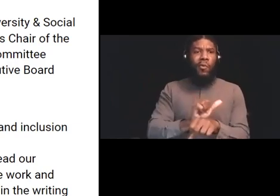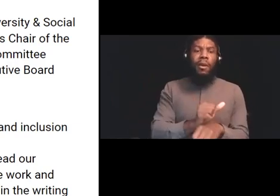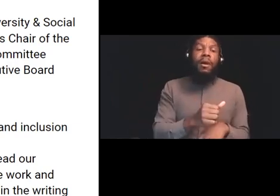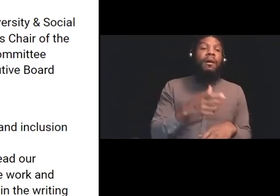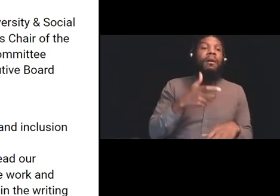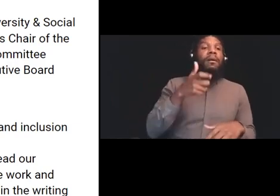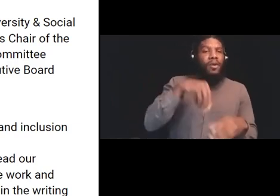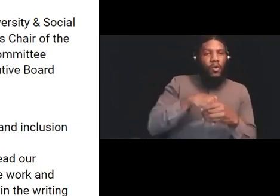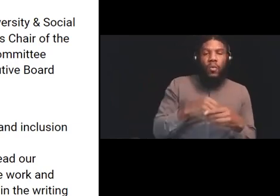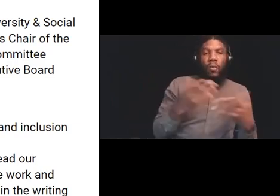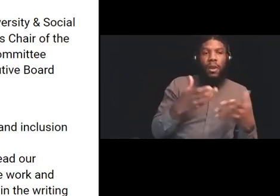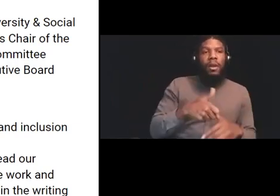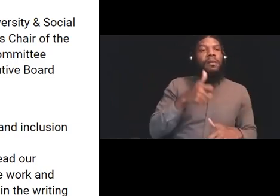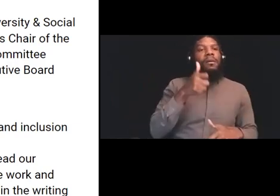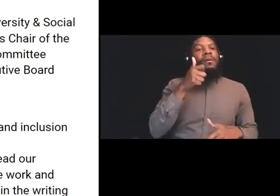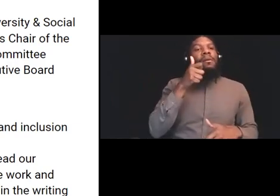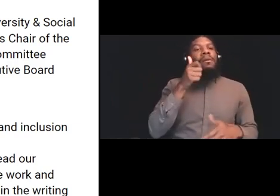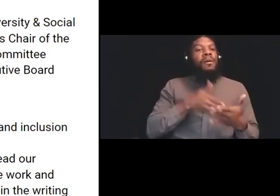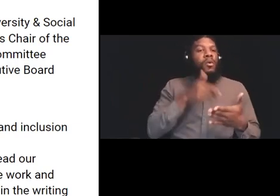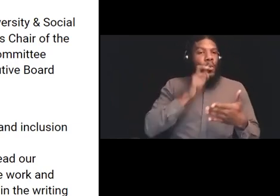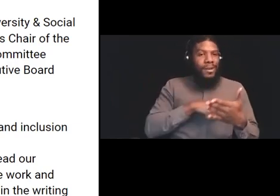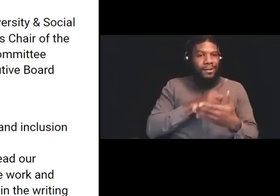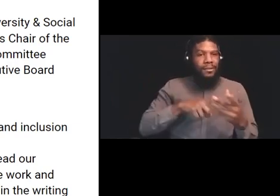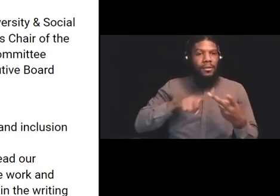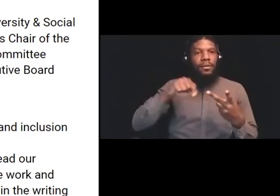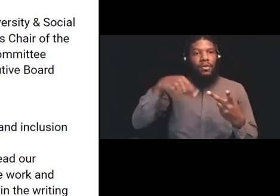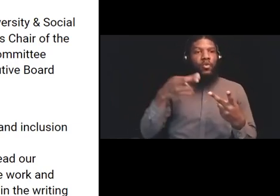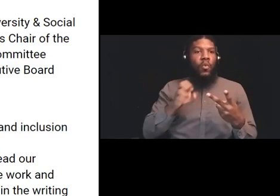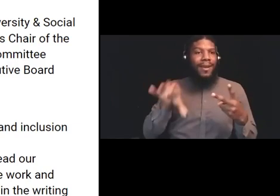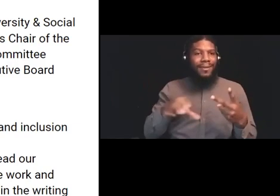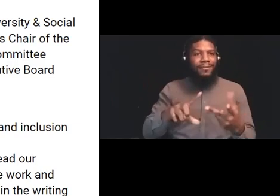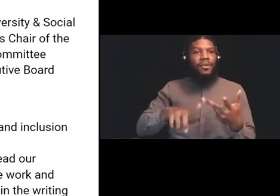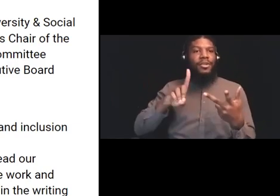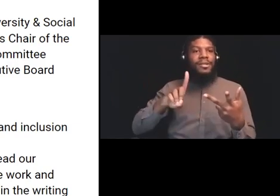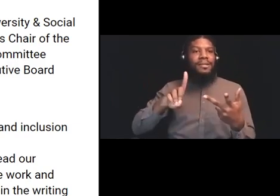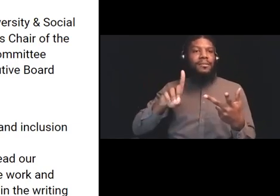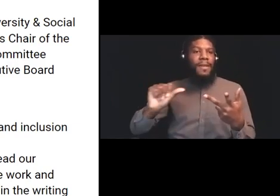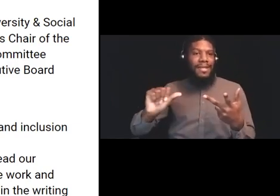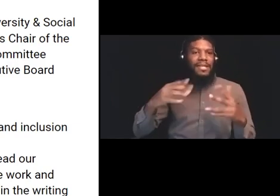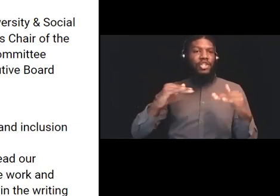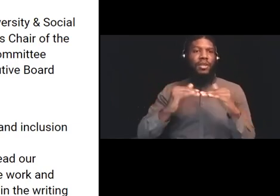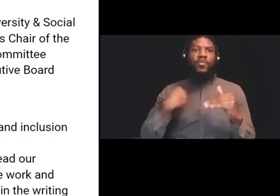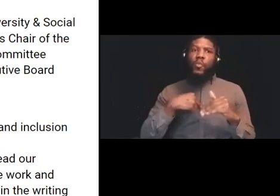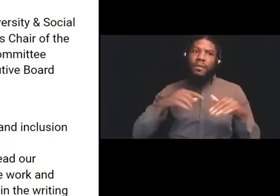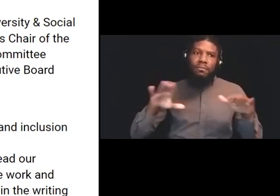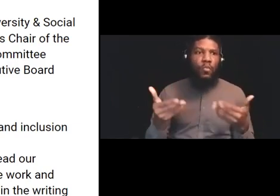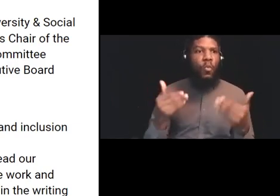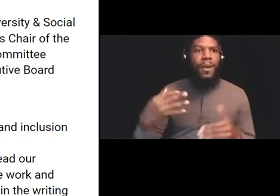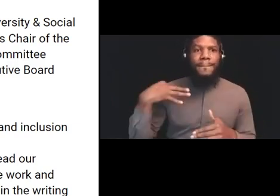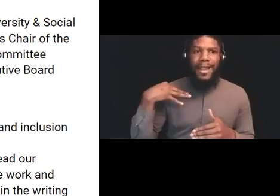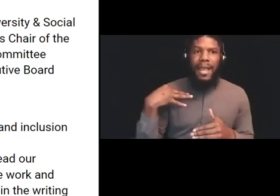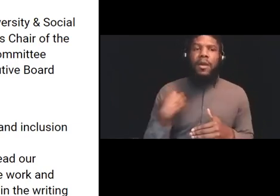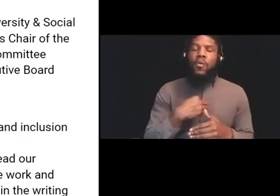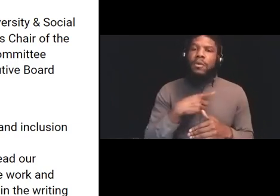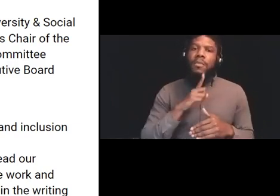anti-racist practice, queer activism, and disability justice, is encouraged to apply. While we